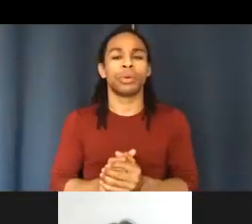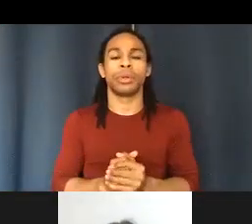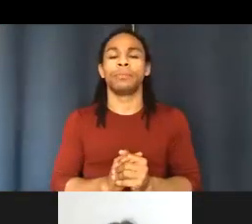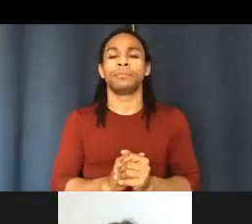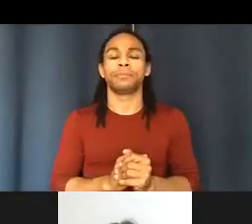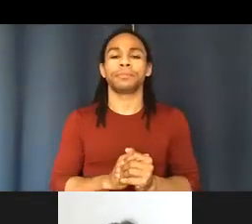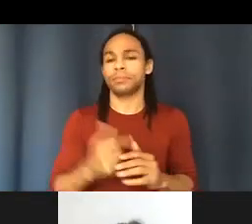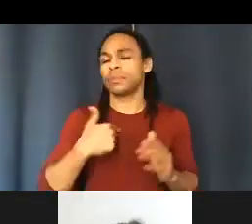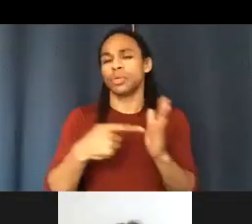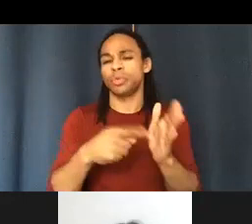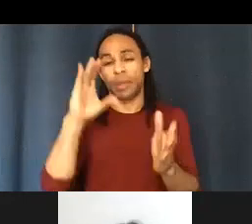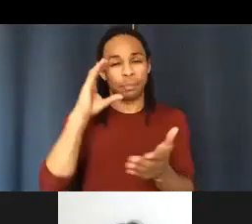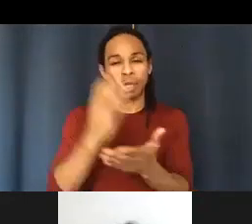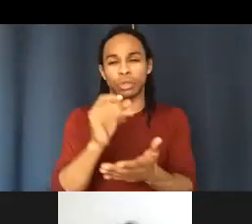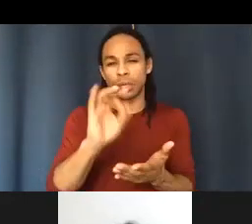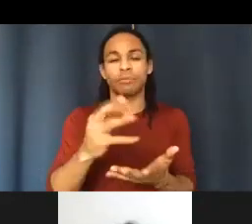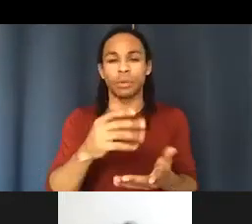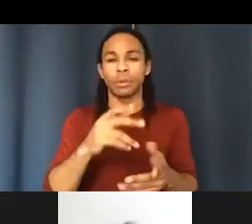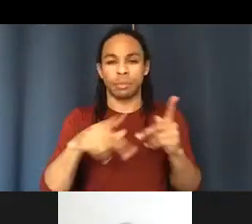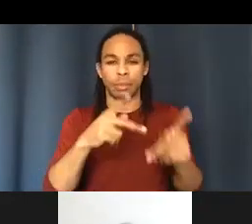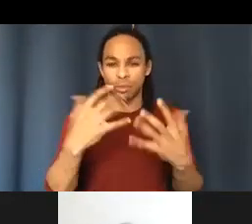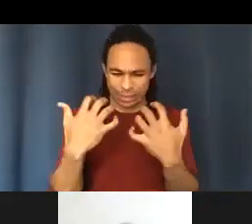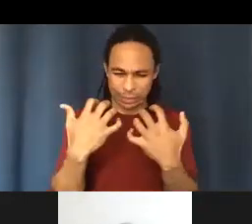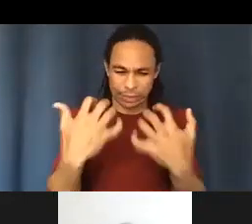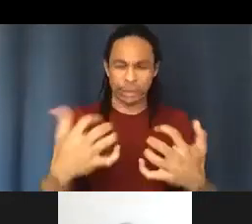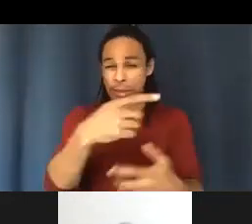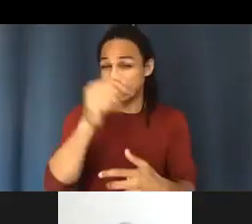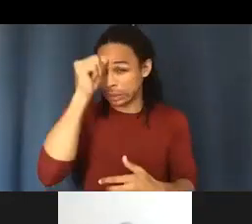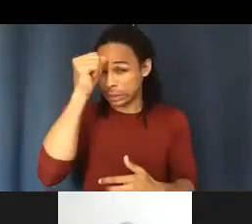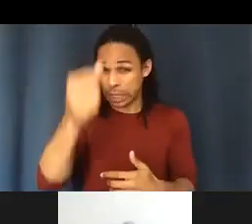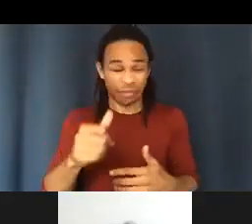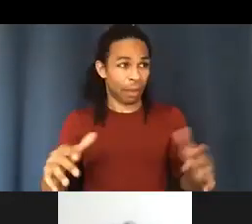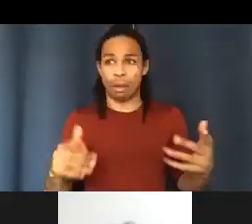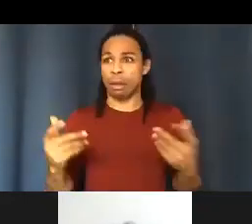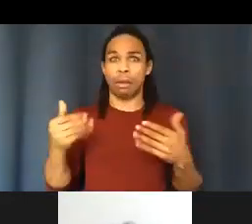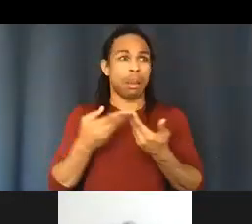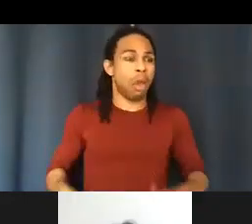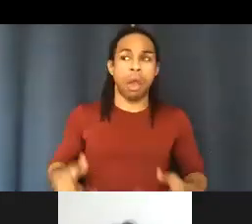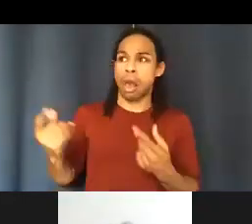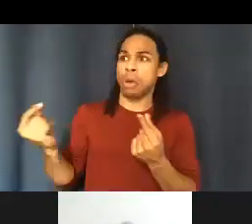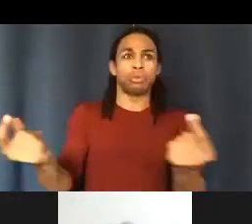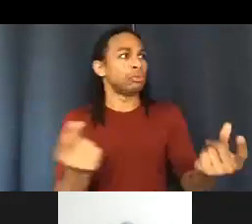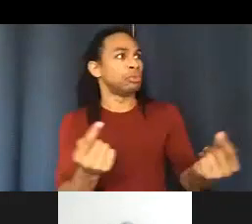from India, and several other pictures, inequalities becoming very real.